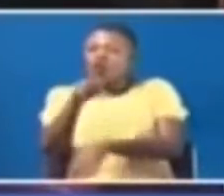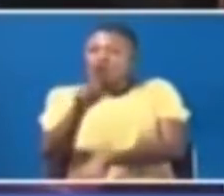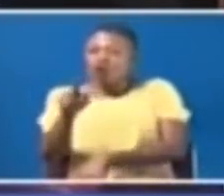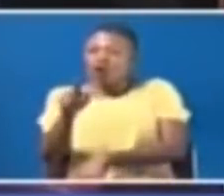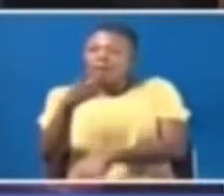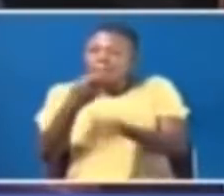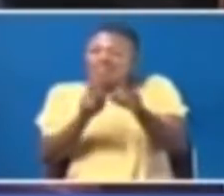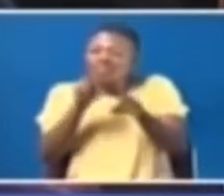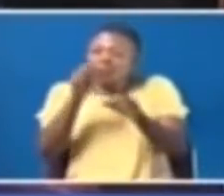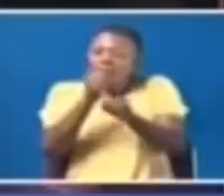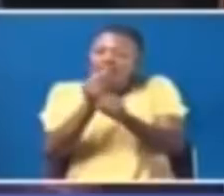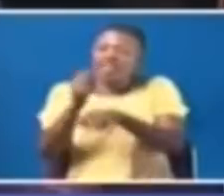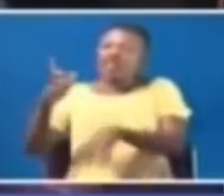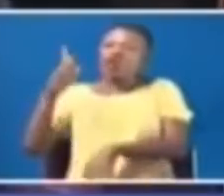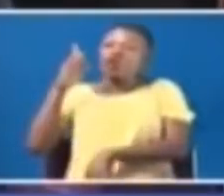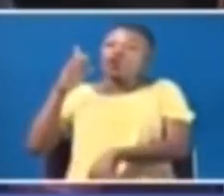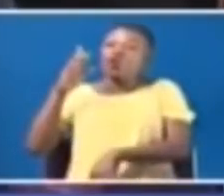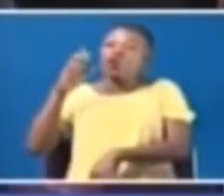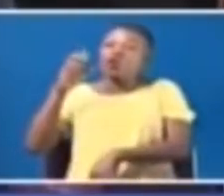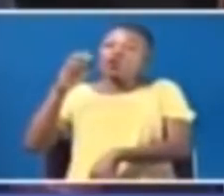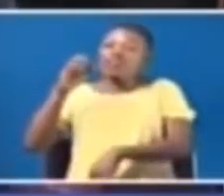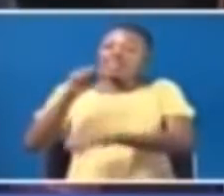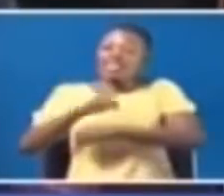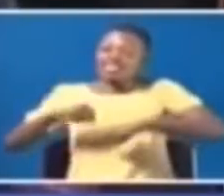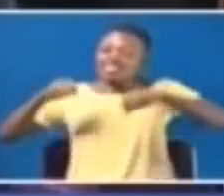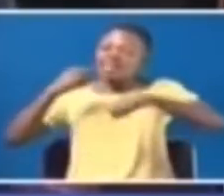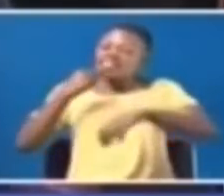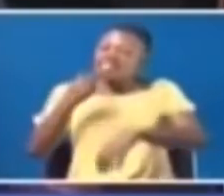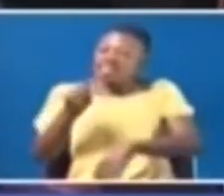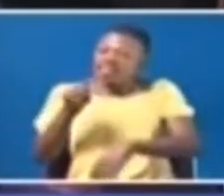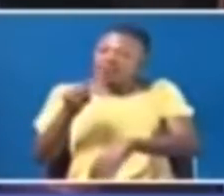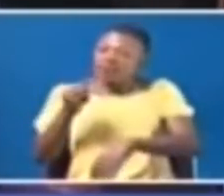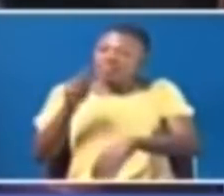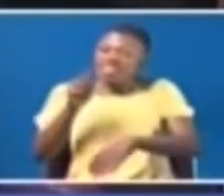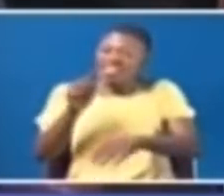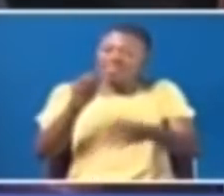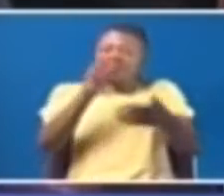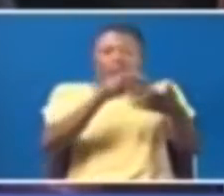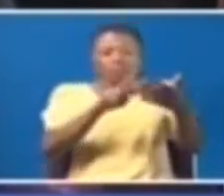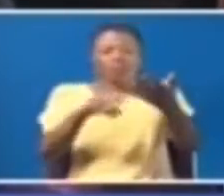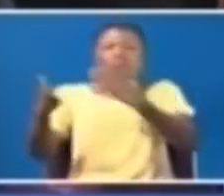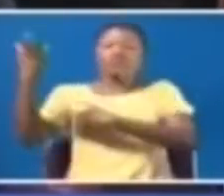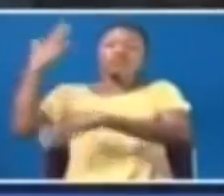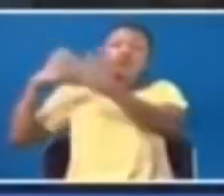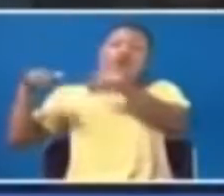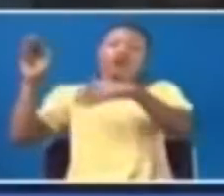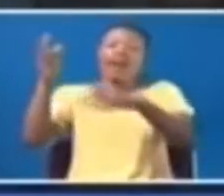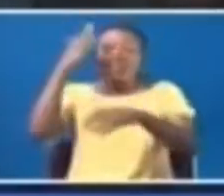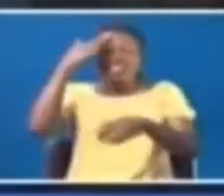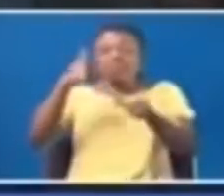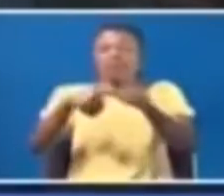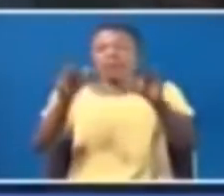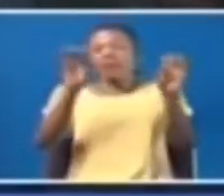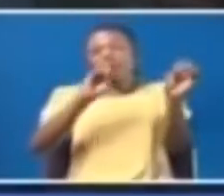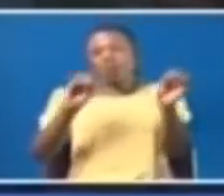law. The chair says he went through this a long time ago and cannot remember. If he's